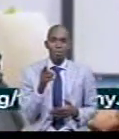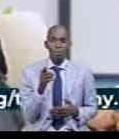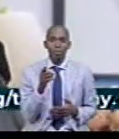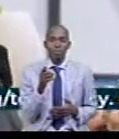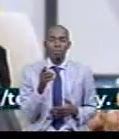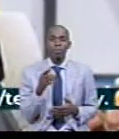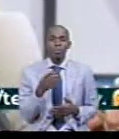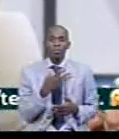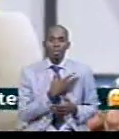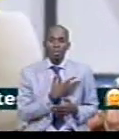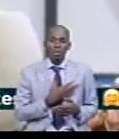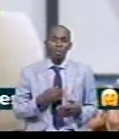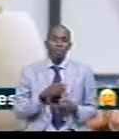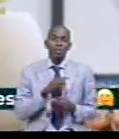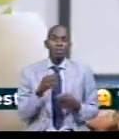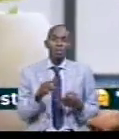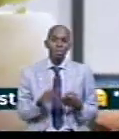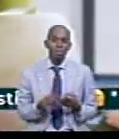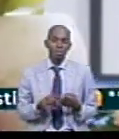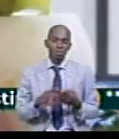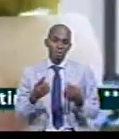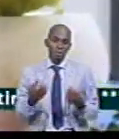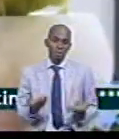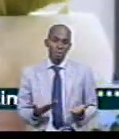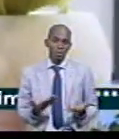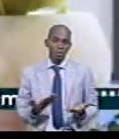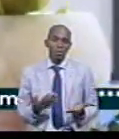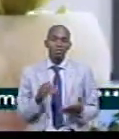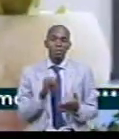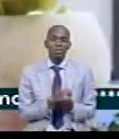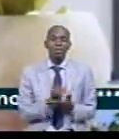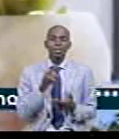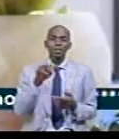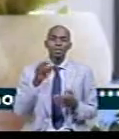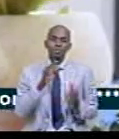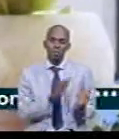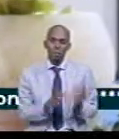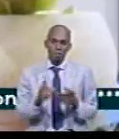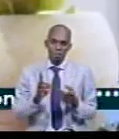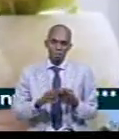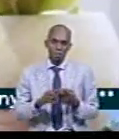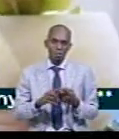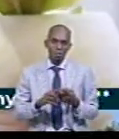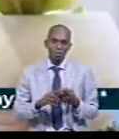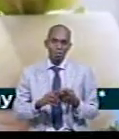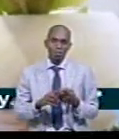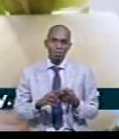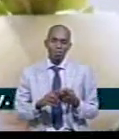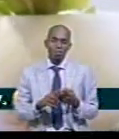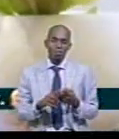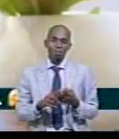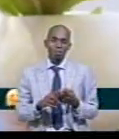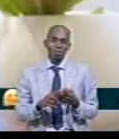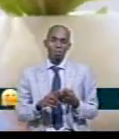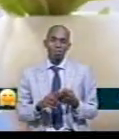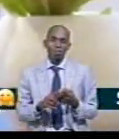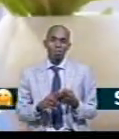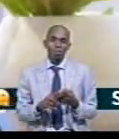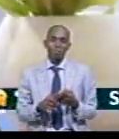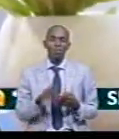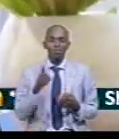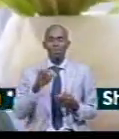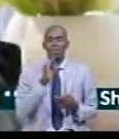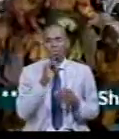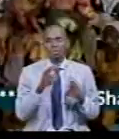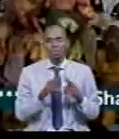Bagada, when I came here and I said, no, I have to come here because in Bagada, I didn't come before coming to Ghana. So I'm happy.